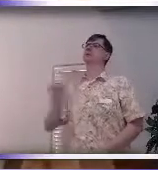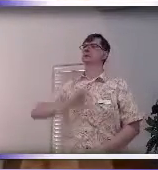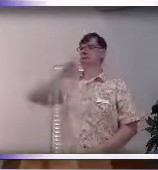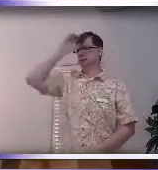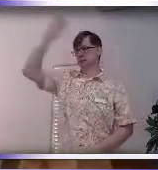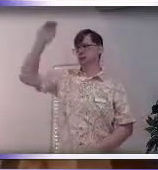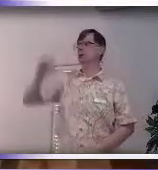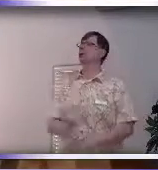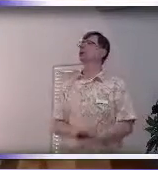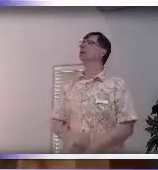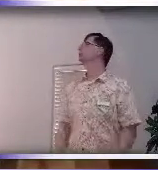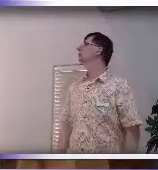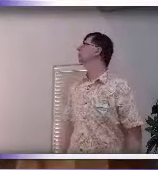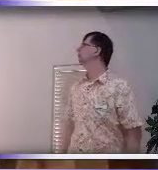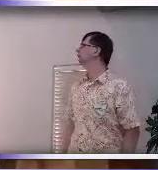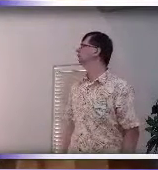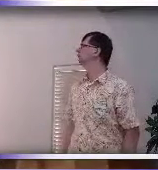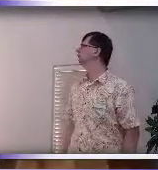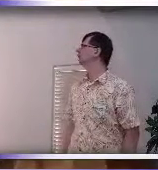gewalt.